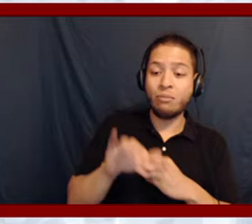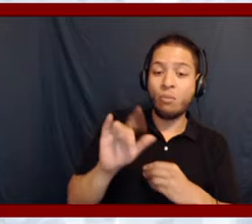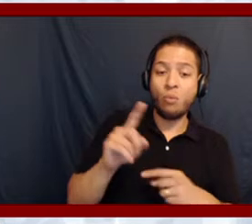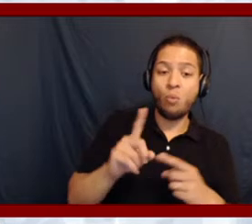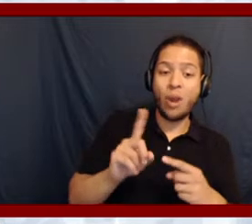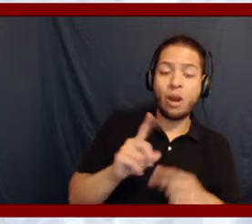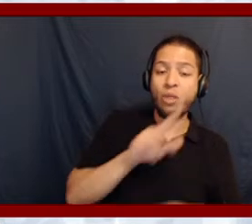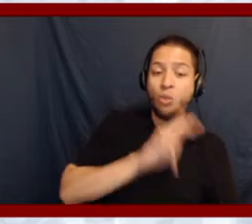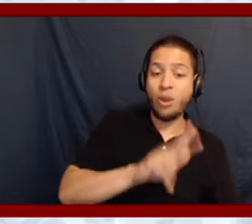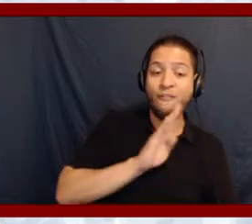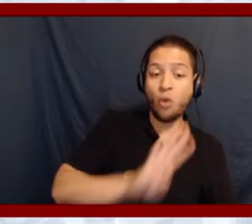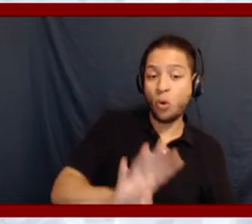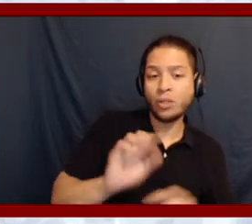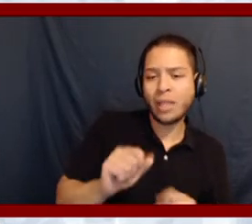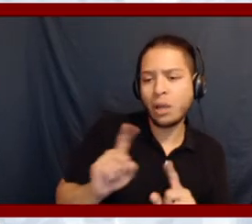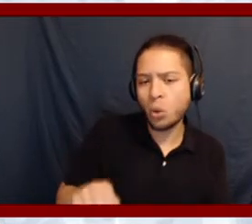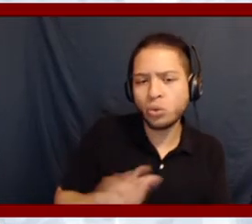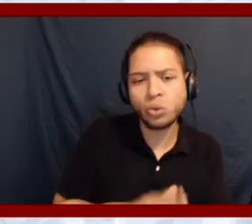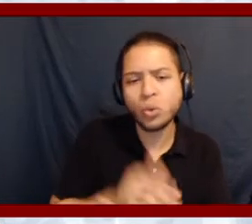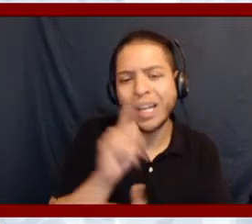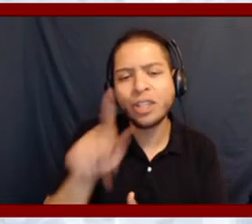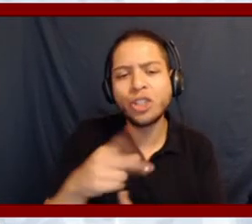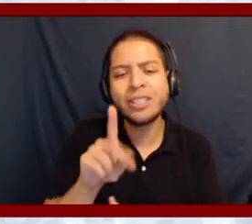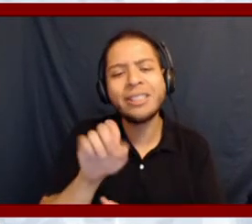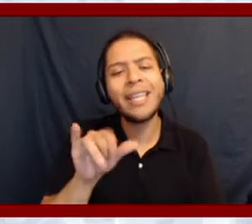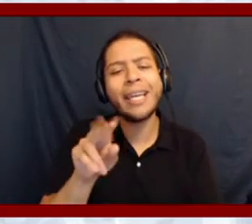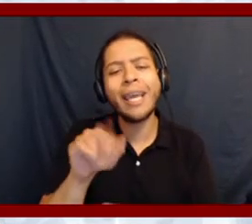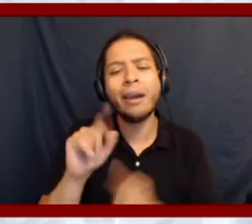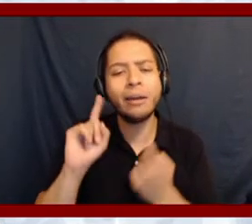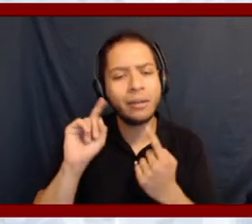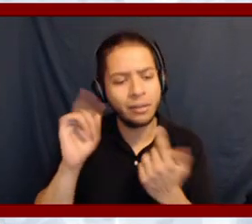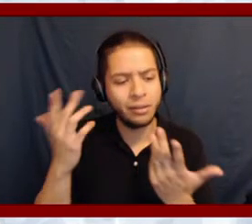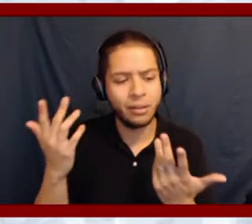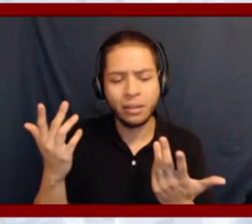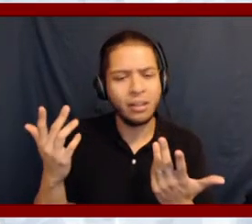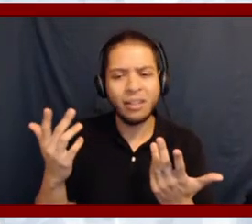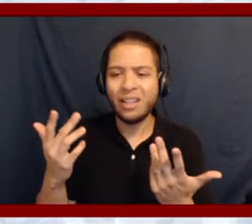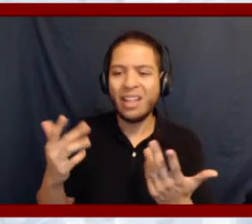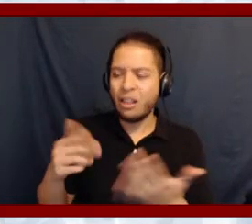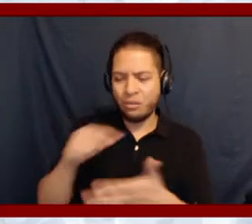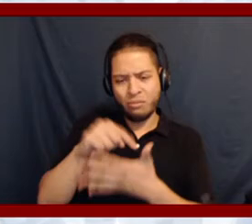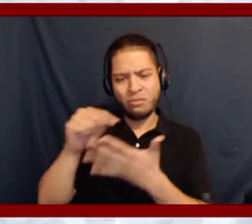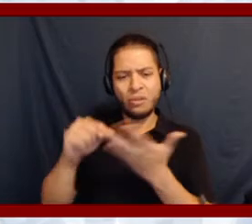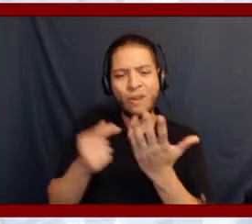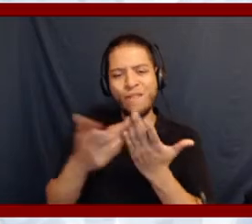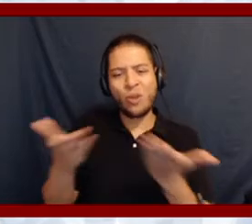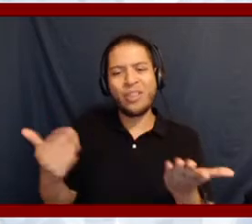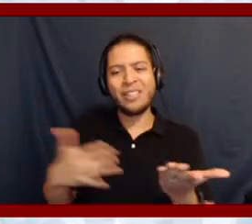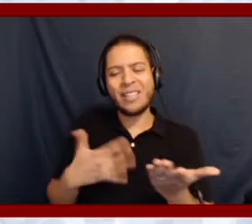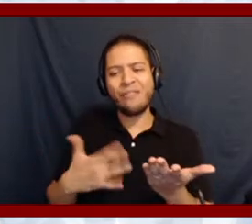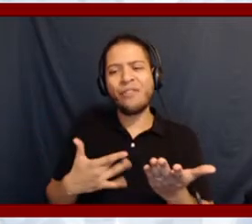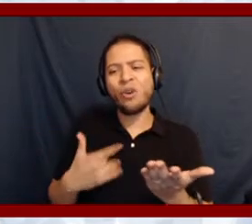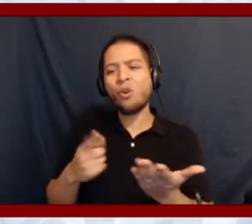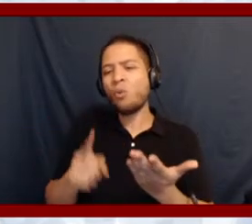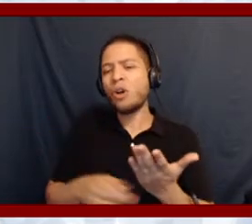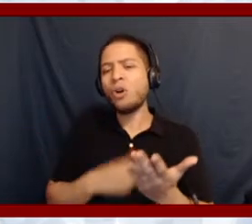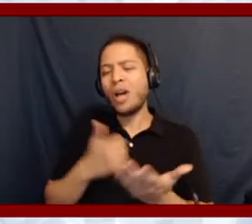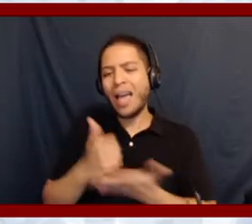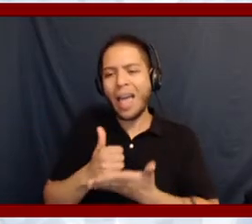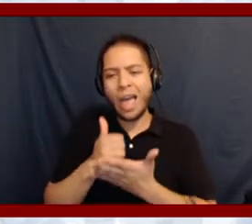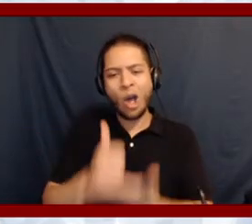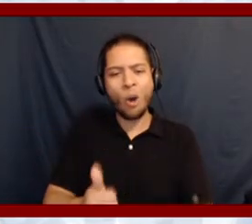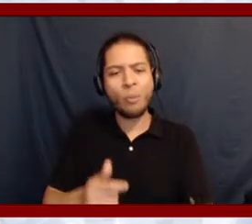Those are the types of things that we think will be a comprehensive solution to issues that the Black community faces.